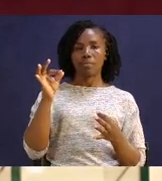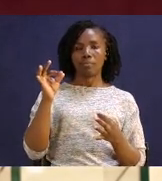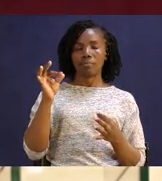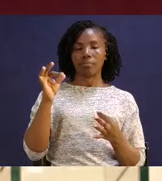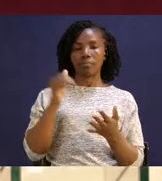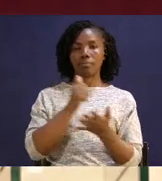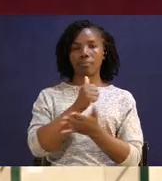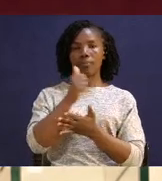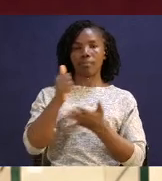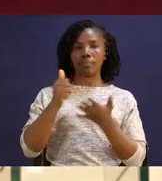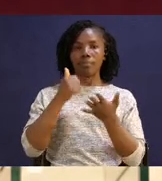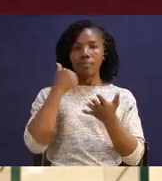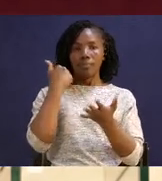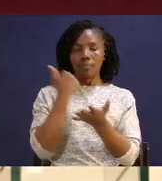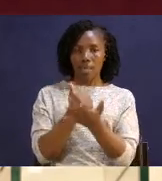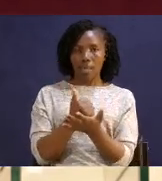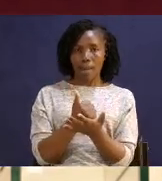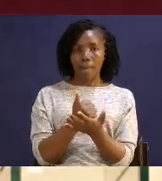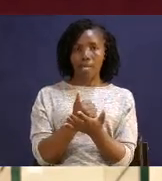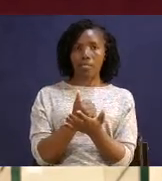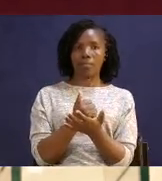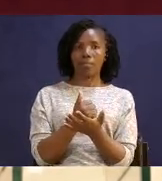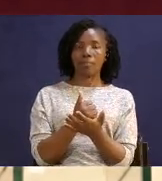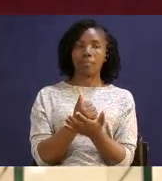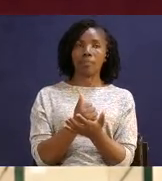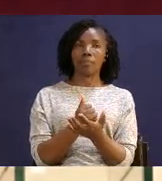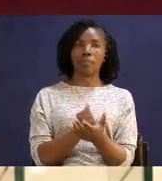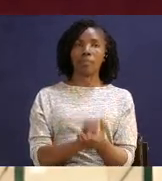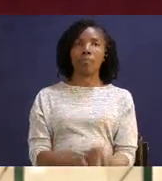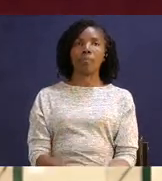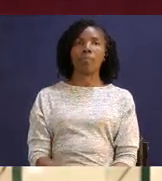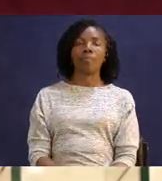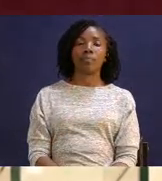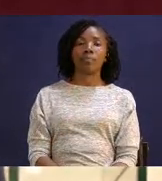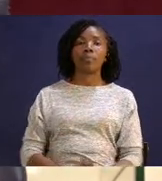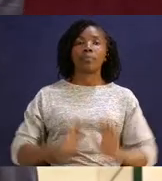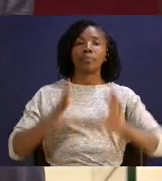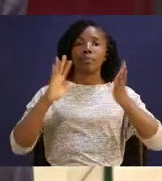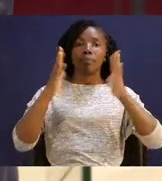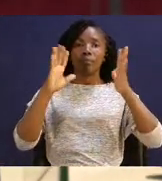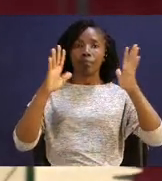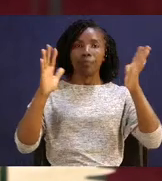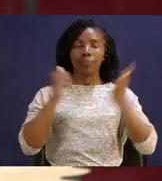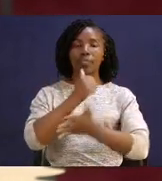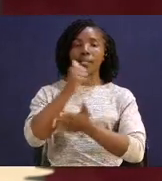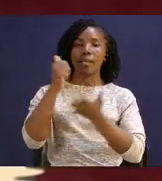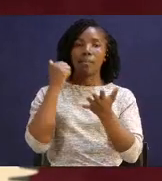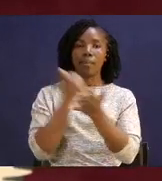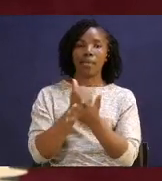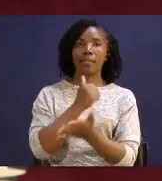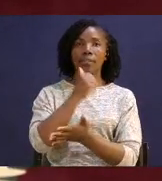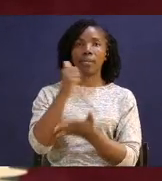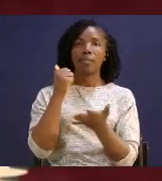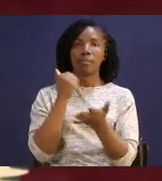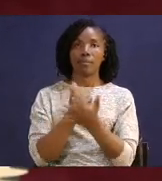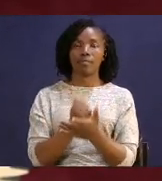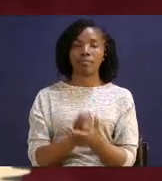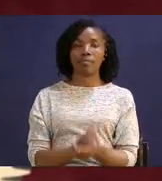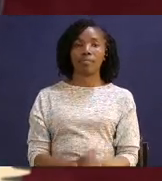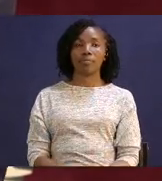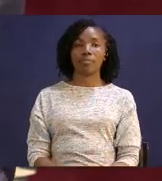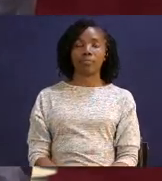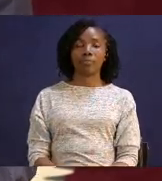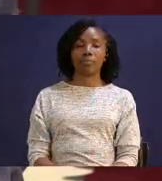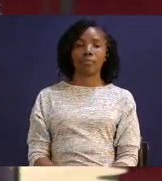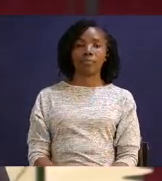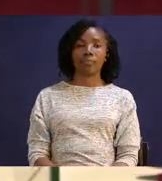And God's people say, amen. Amen. Amen. Amen. Of